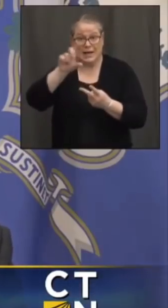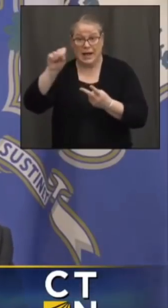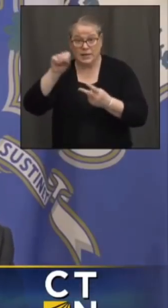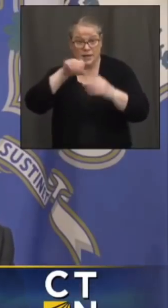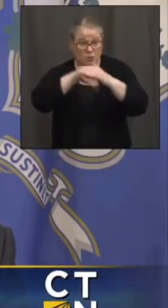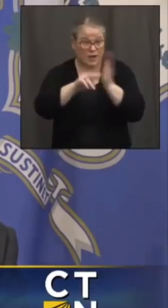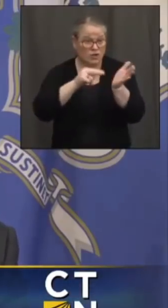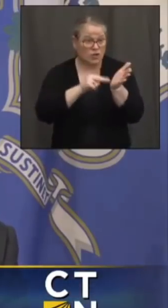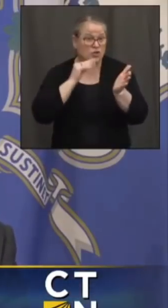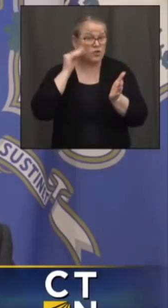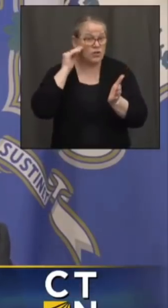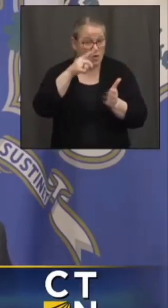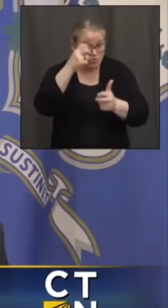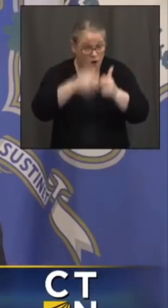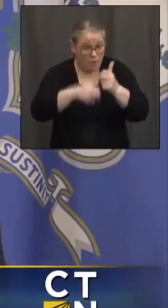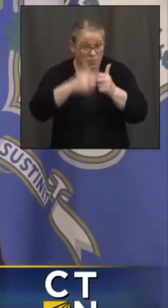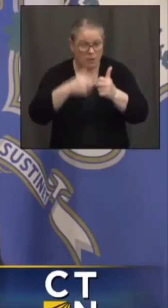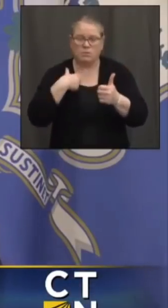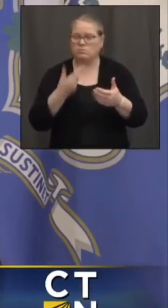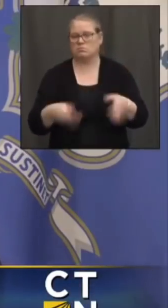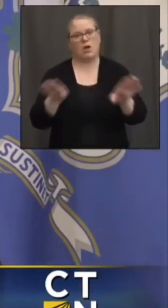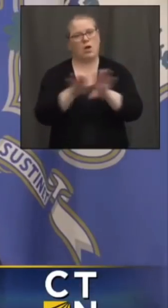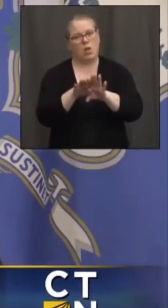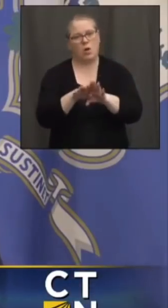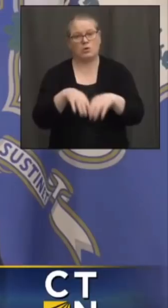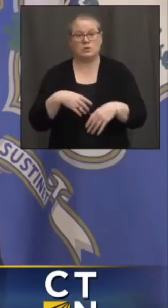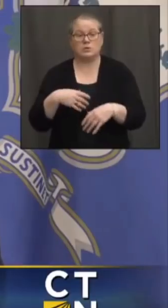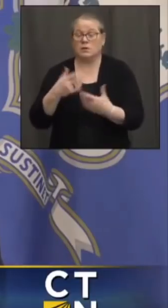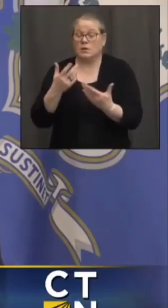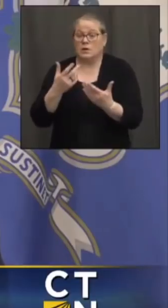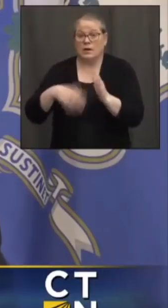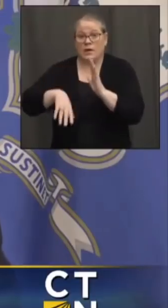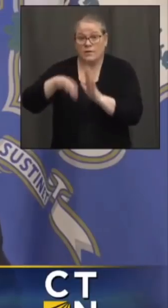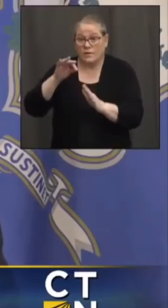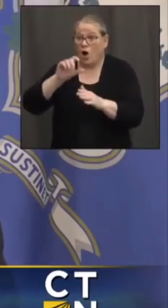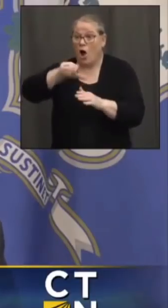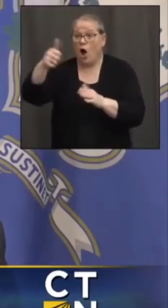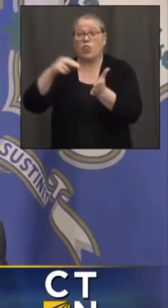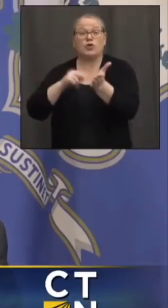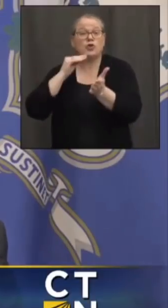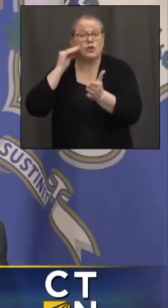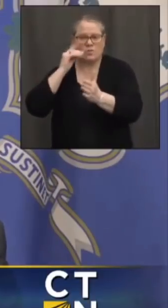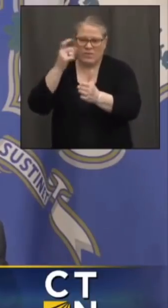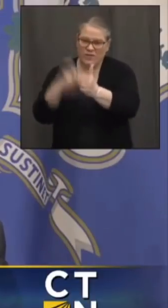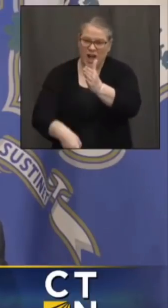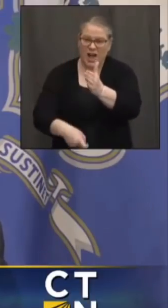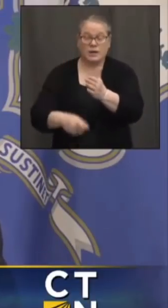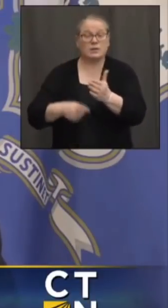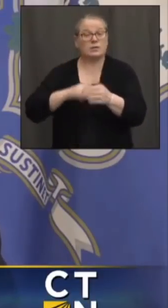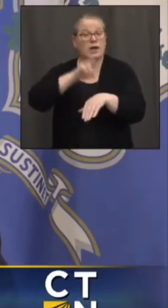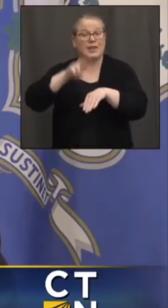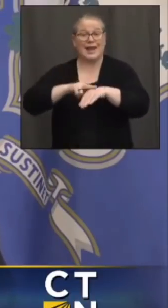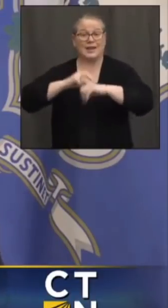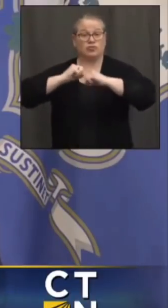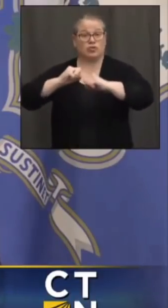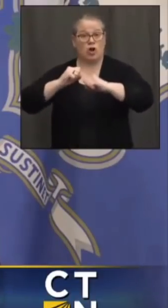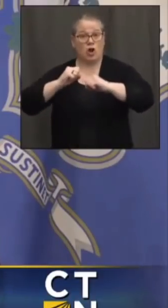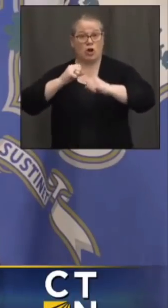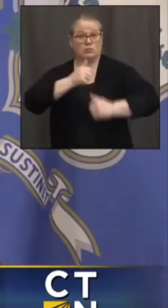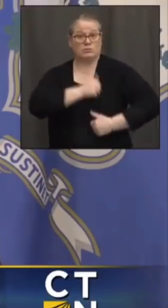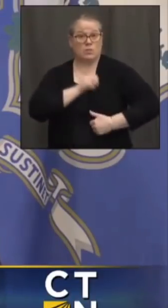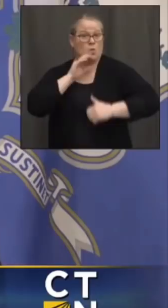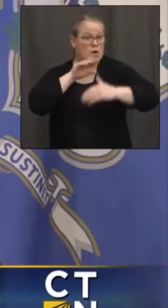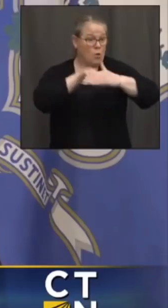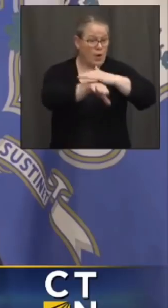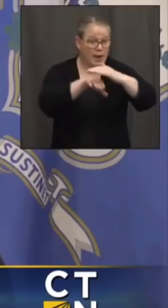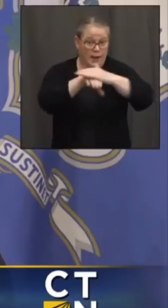nursing homes. We had GARD and others going in and checking, making sure all the protocols, all the